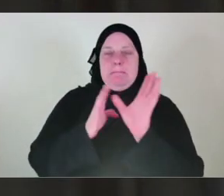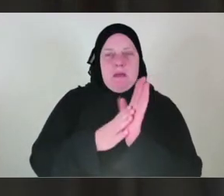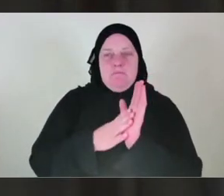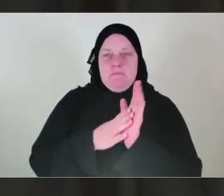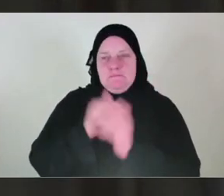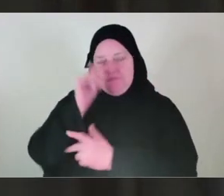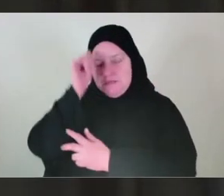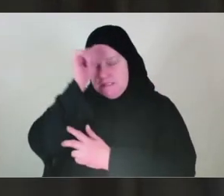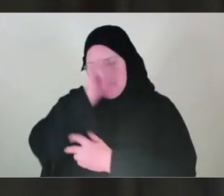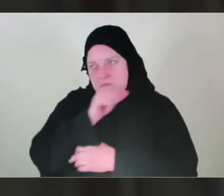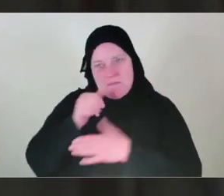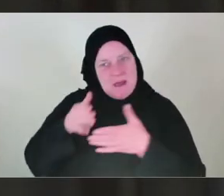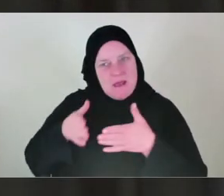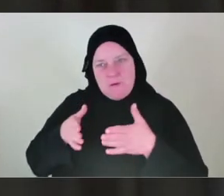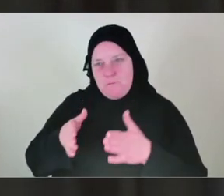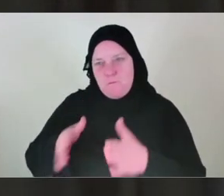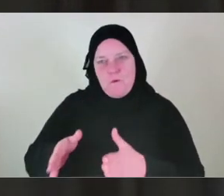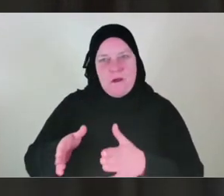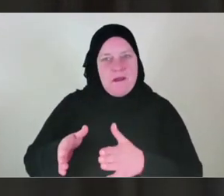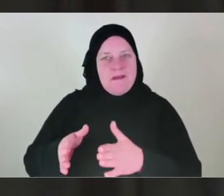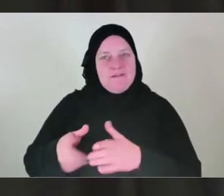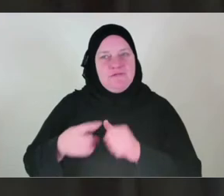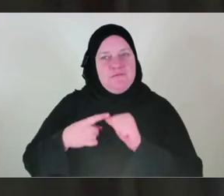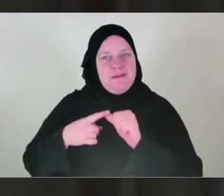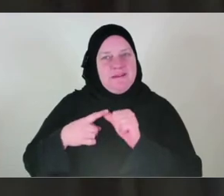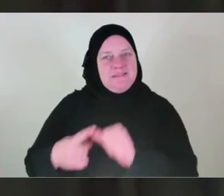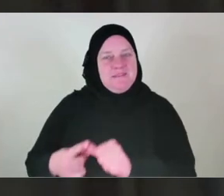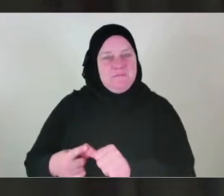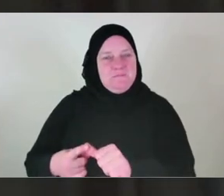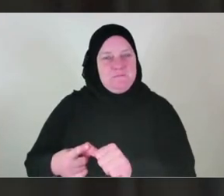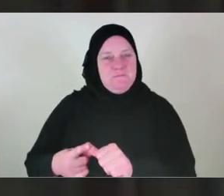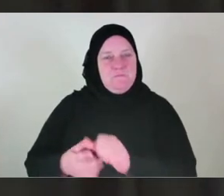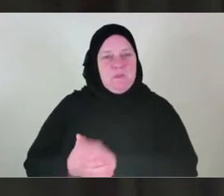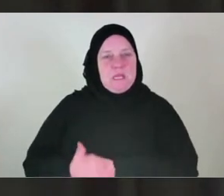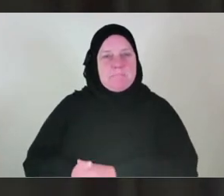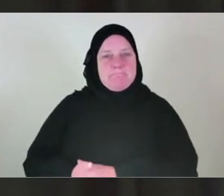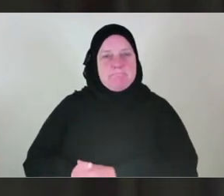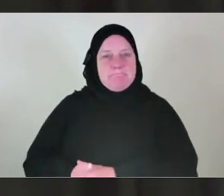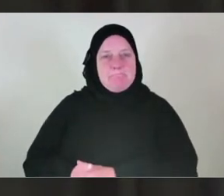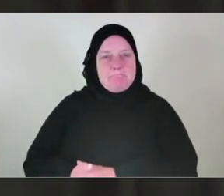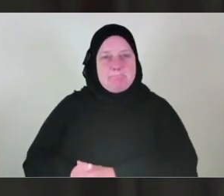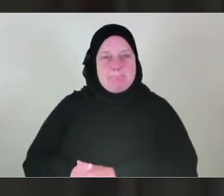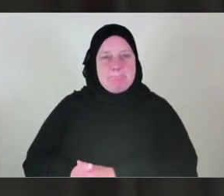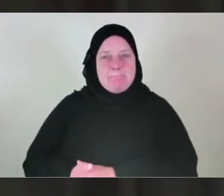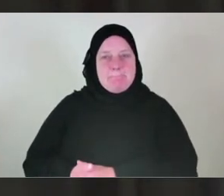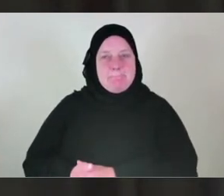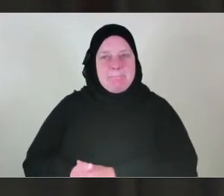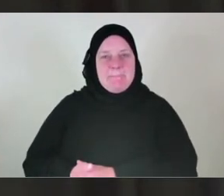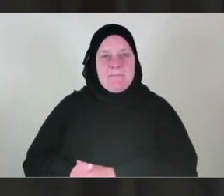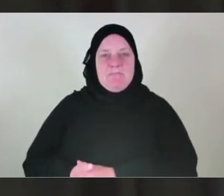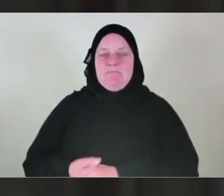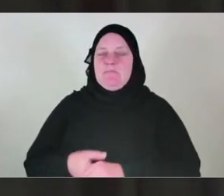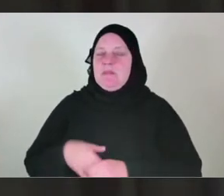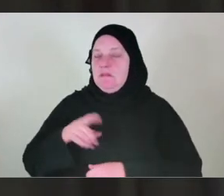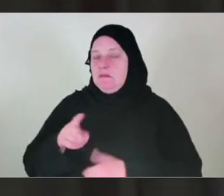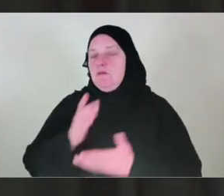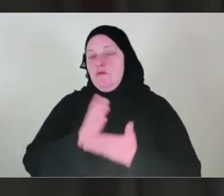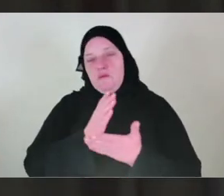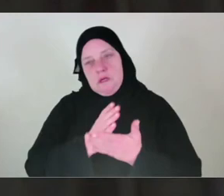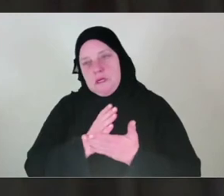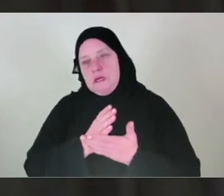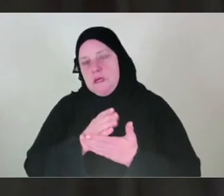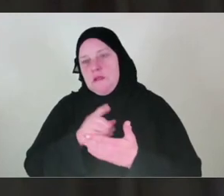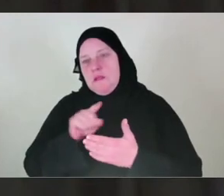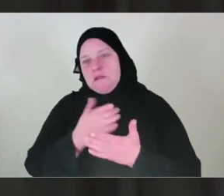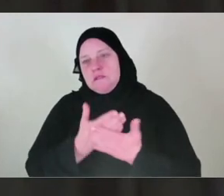This he's taught us firstly. Number one, not to enter the politics they want you to come into. You know, when you debate with